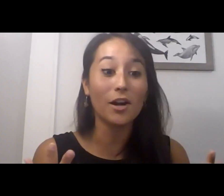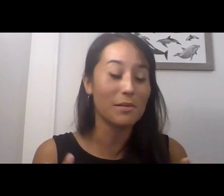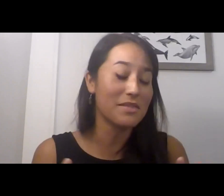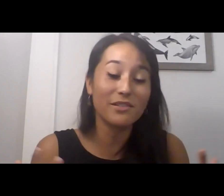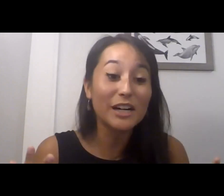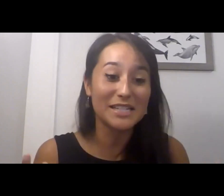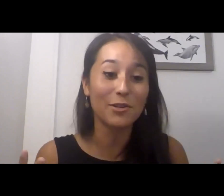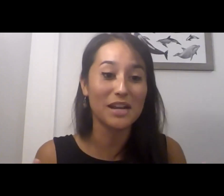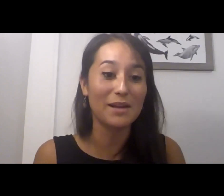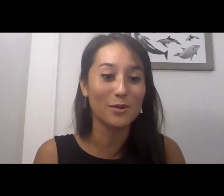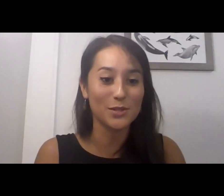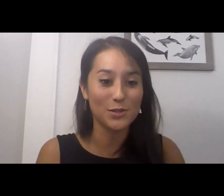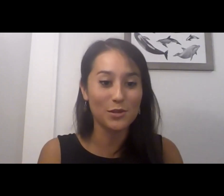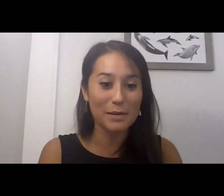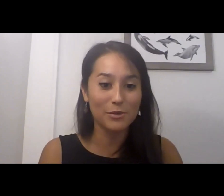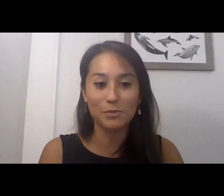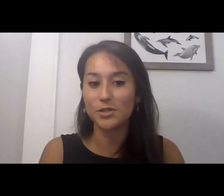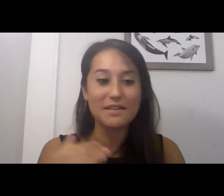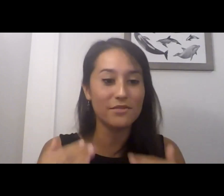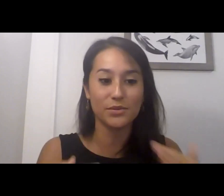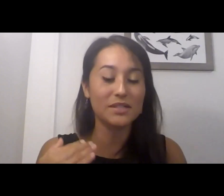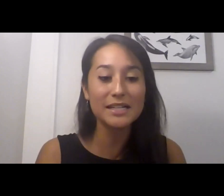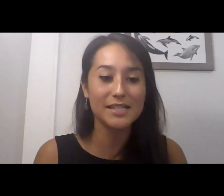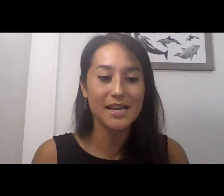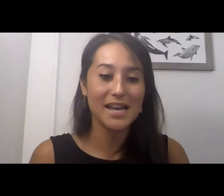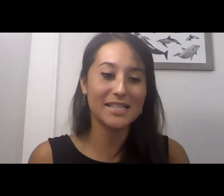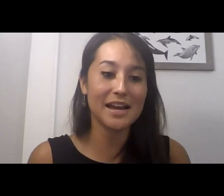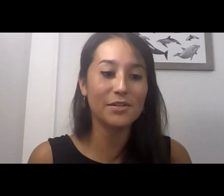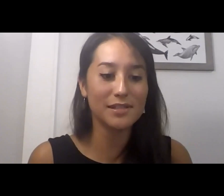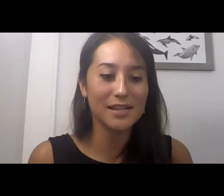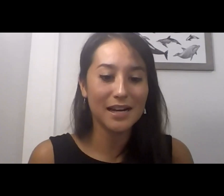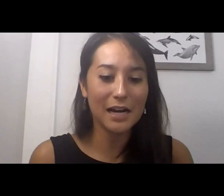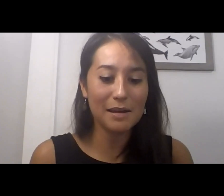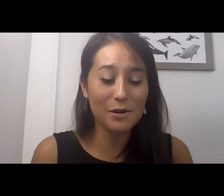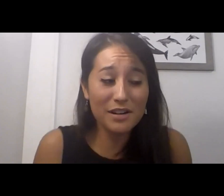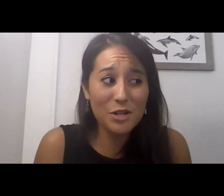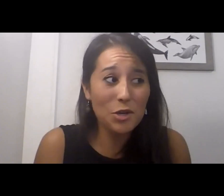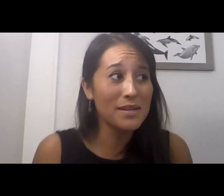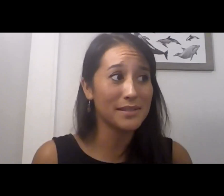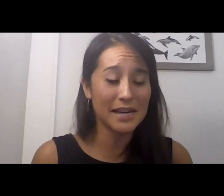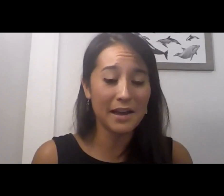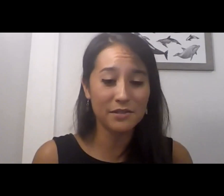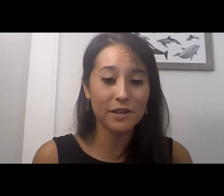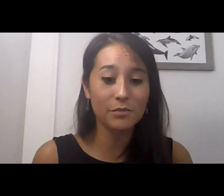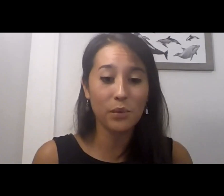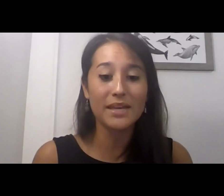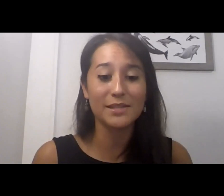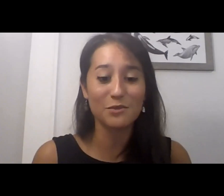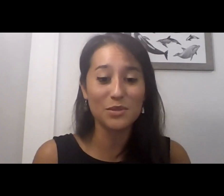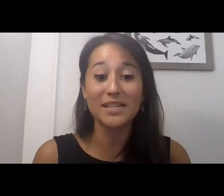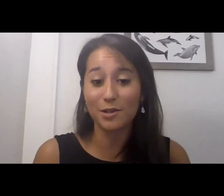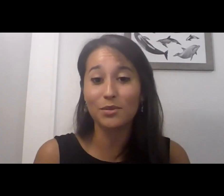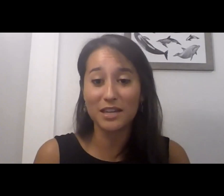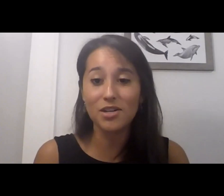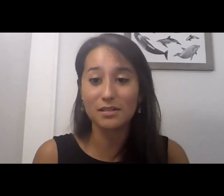And they're very intelligent animals. And so they're able to perceive those clicks and sounds. And there are even humans that have developed ways